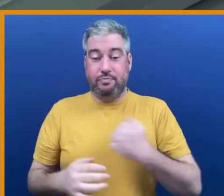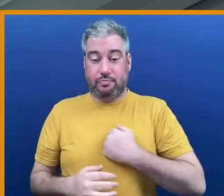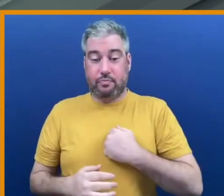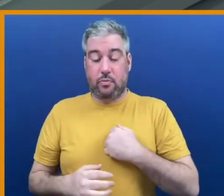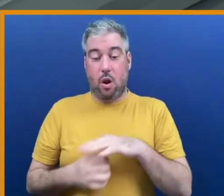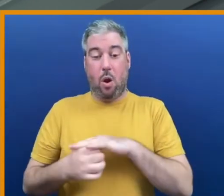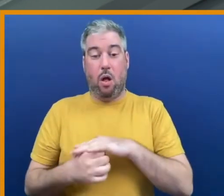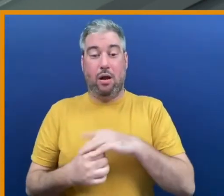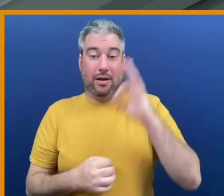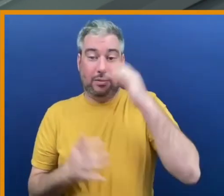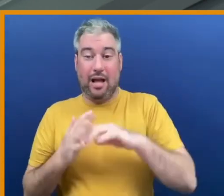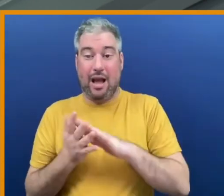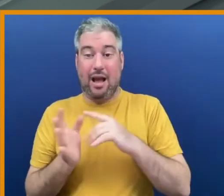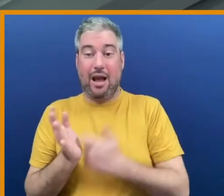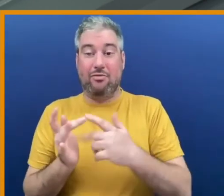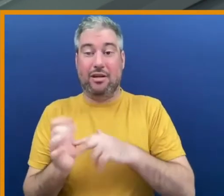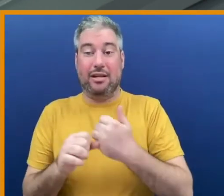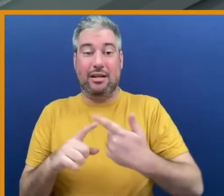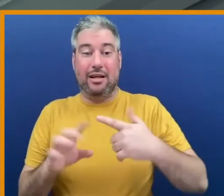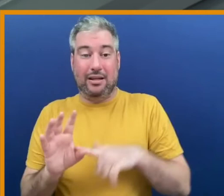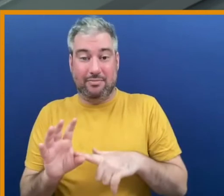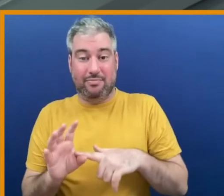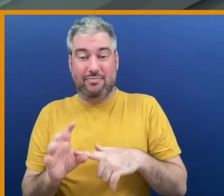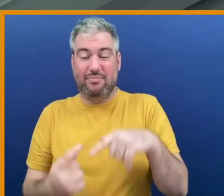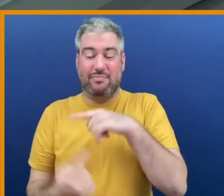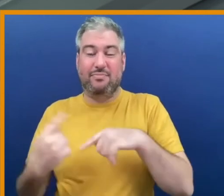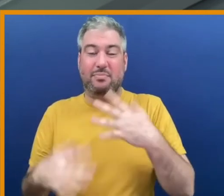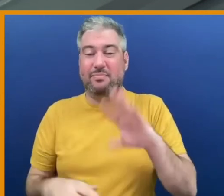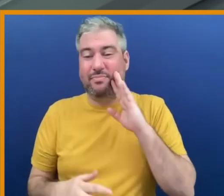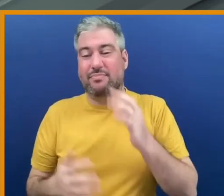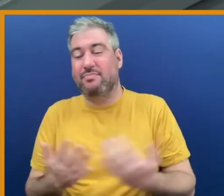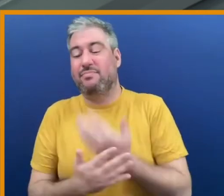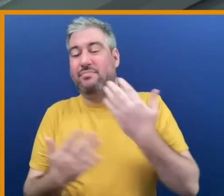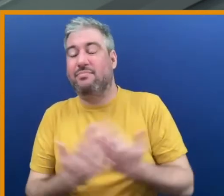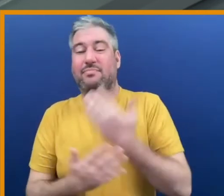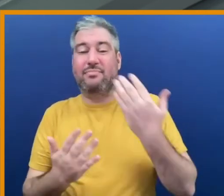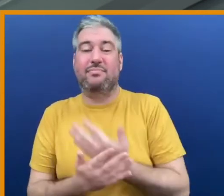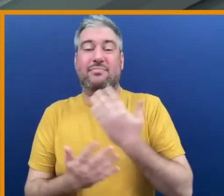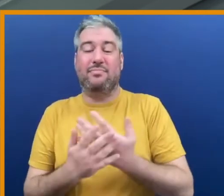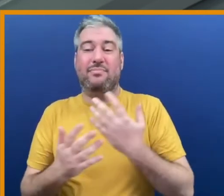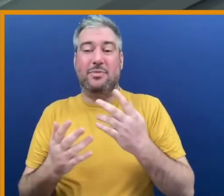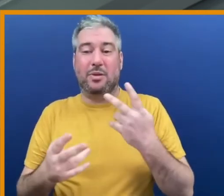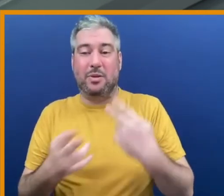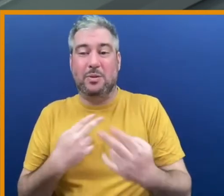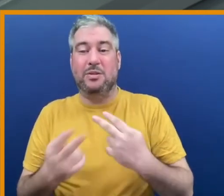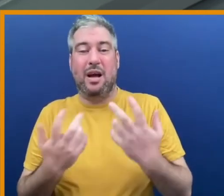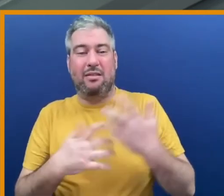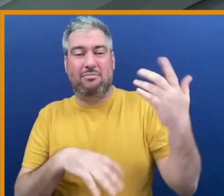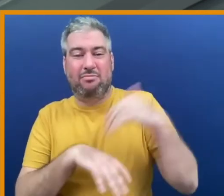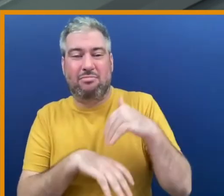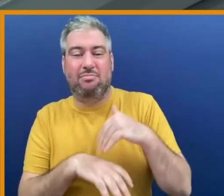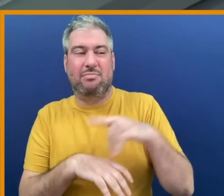and ineffective Harringay Council are. It's been ruled by the same party for over 50 years. It's probably one of the most regular councils to feature